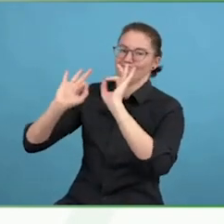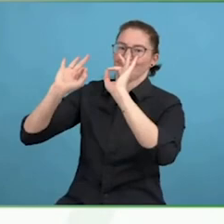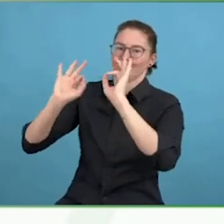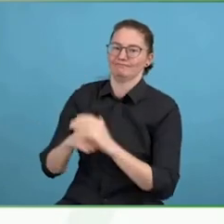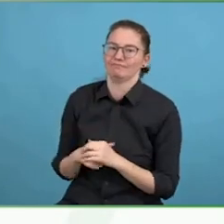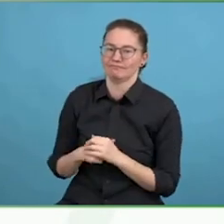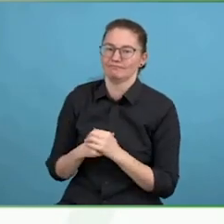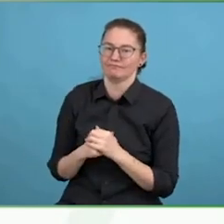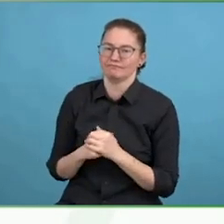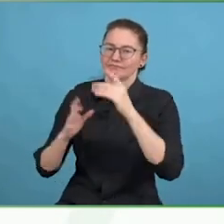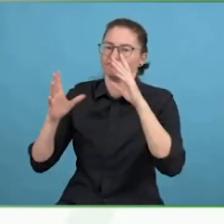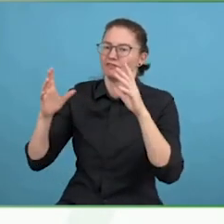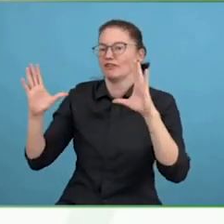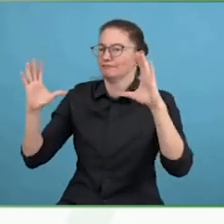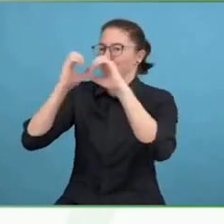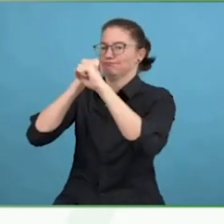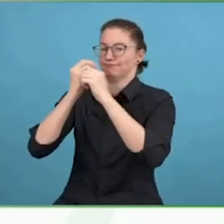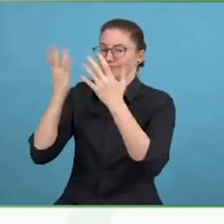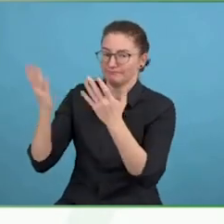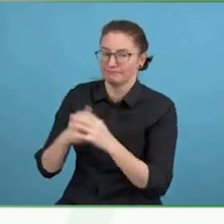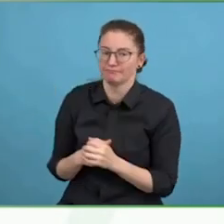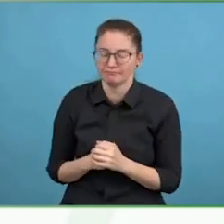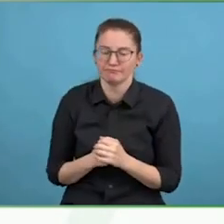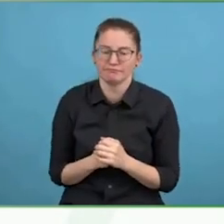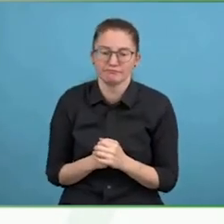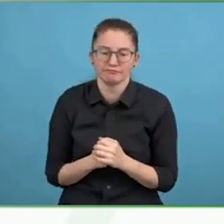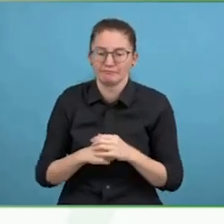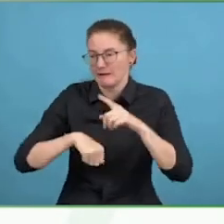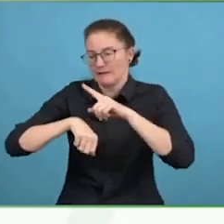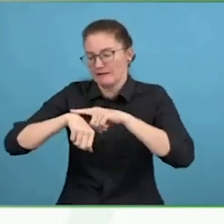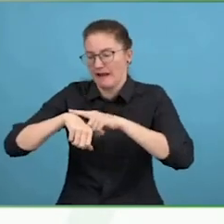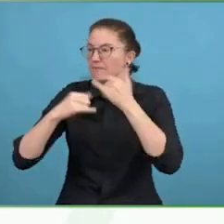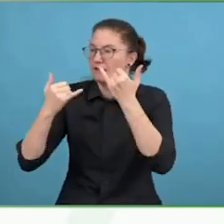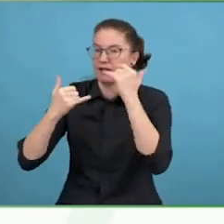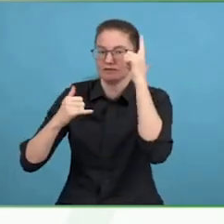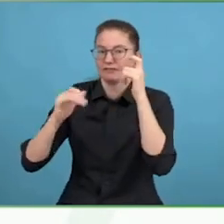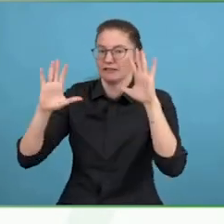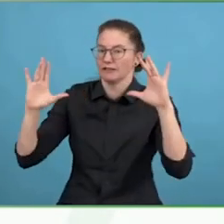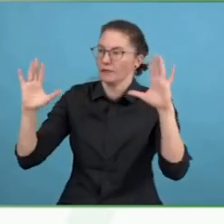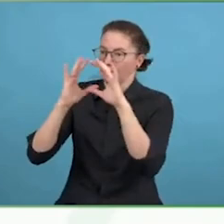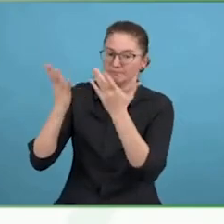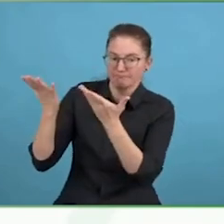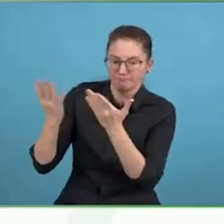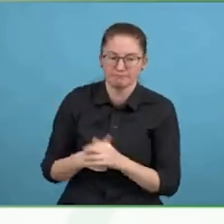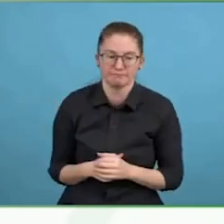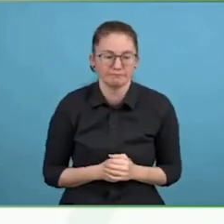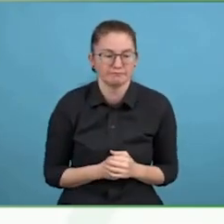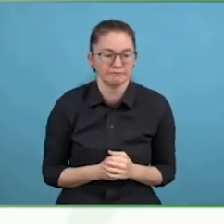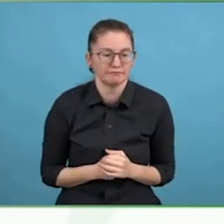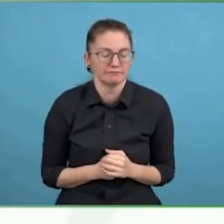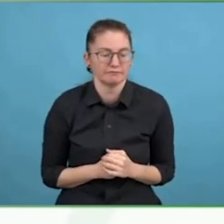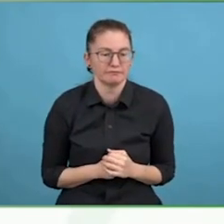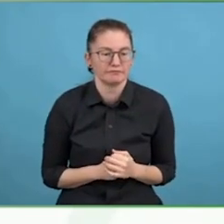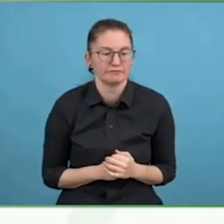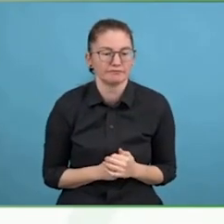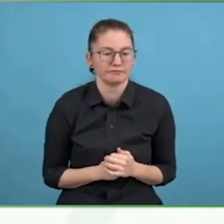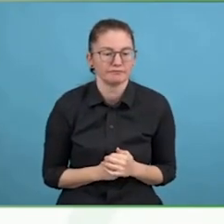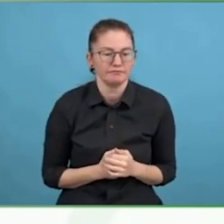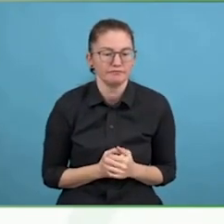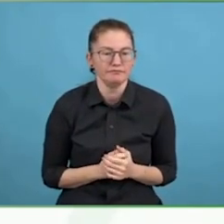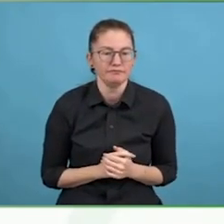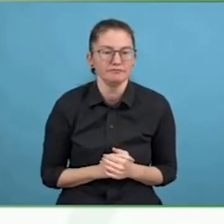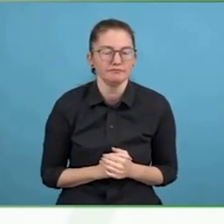Ali or me? You, Mani. Just a very, okay. Very brief example so that we can wrap things up with that.